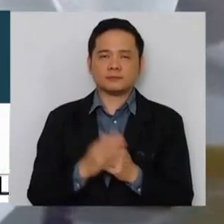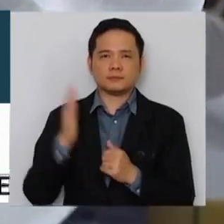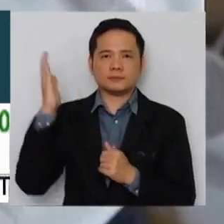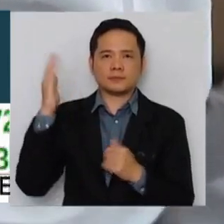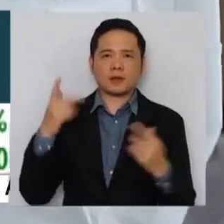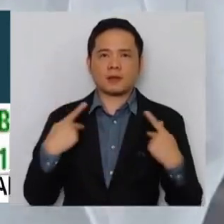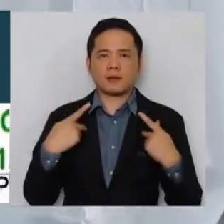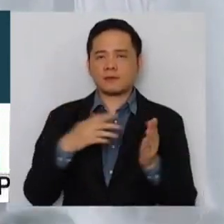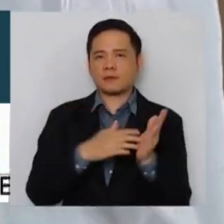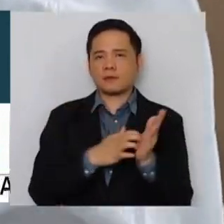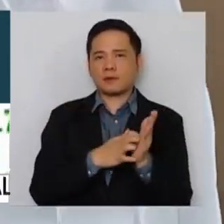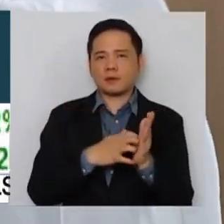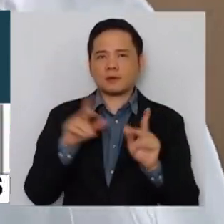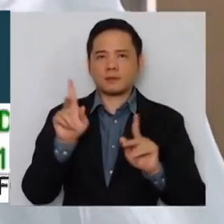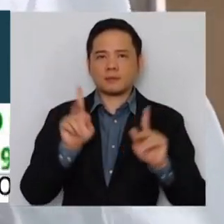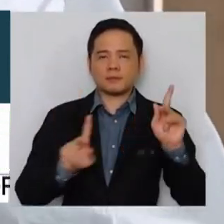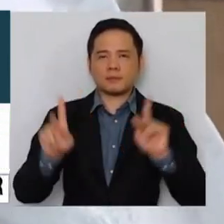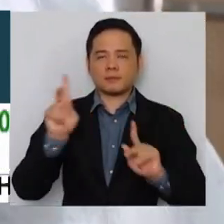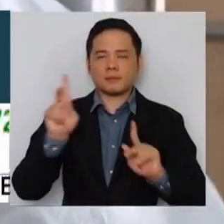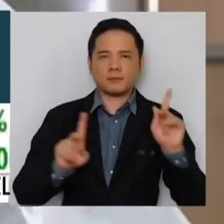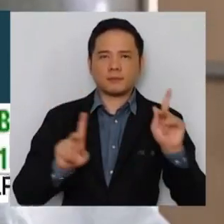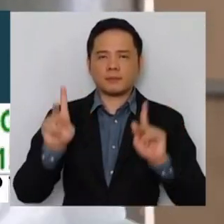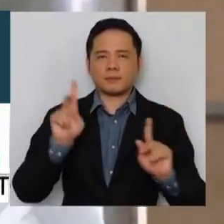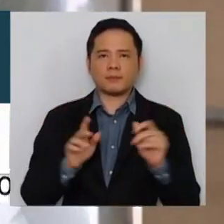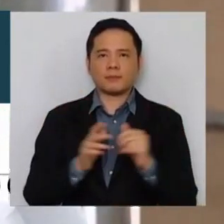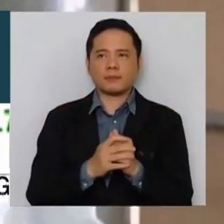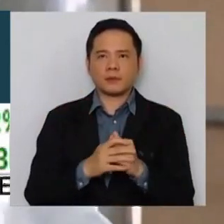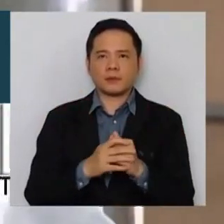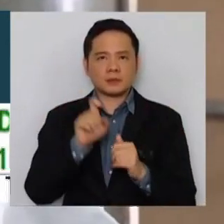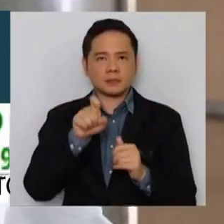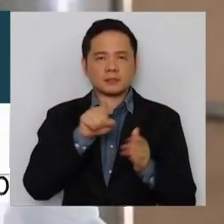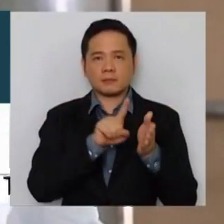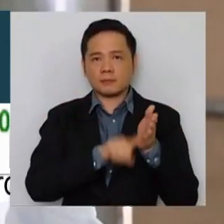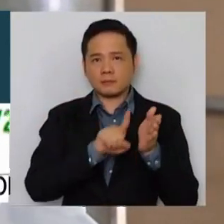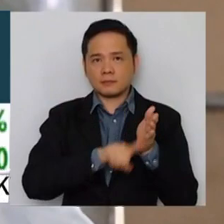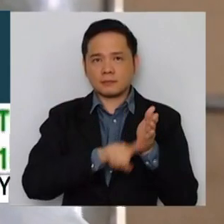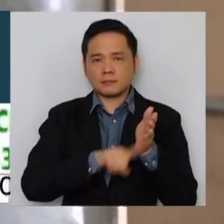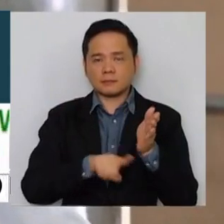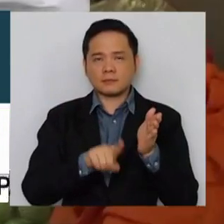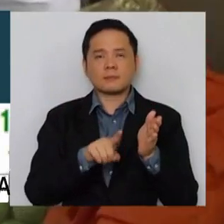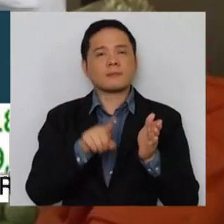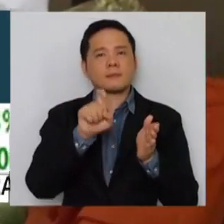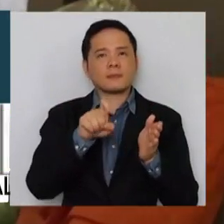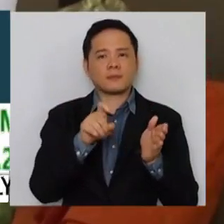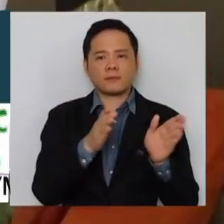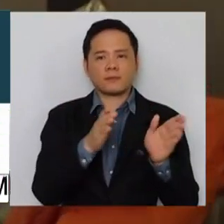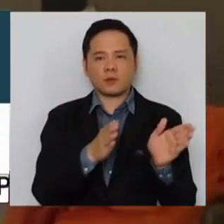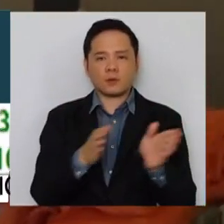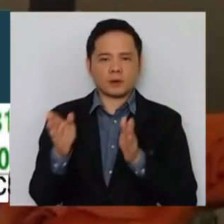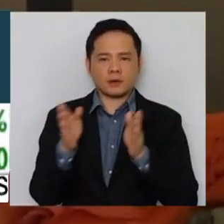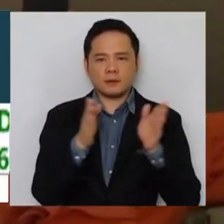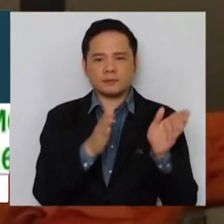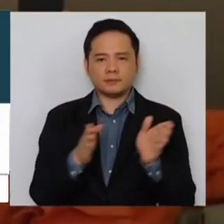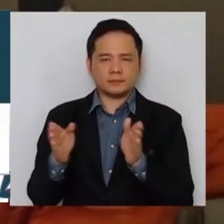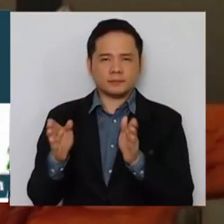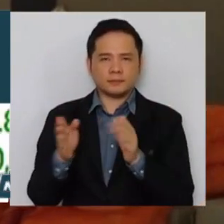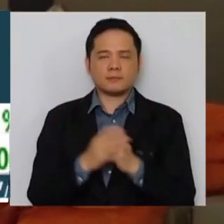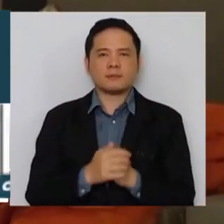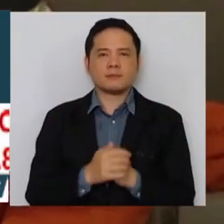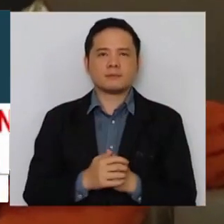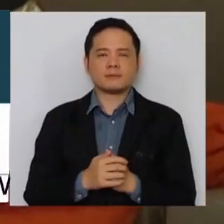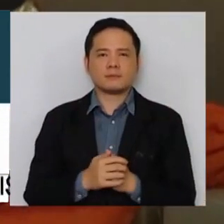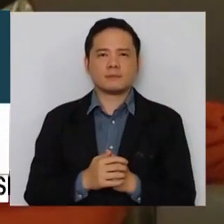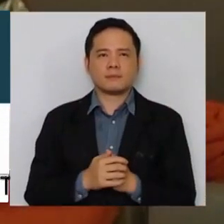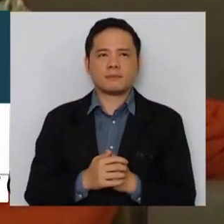Bangkok communities. His efforts are part of a project organised by his temple that has reached over 2,000 people